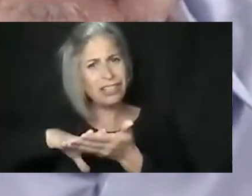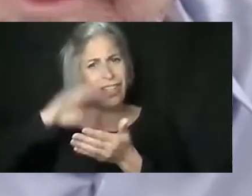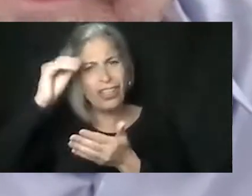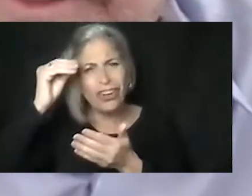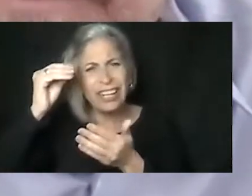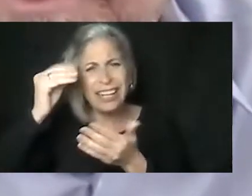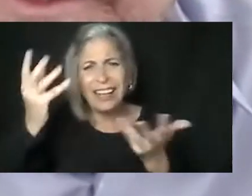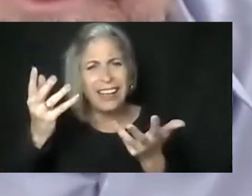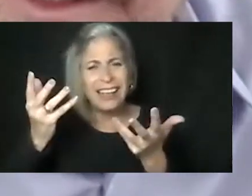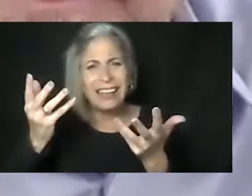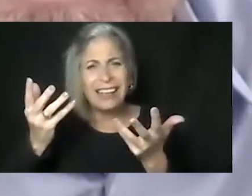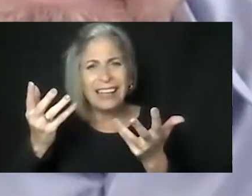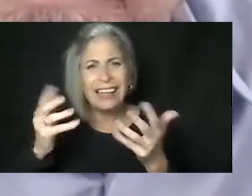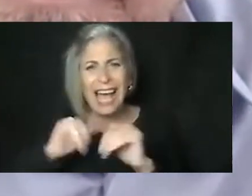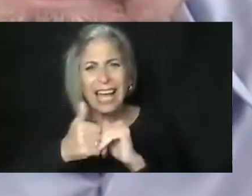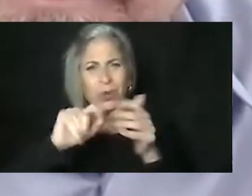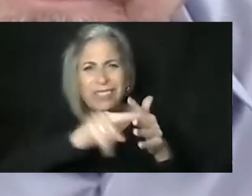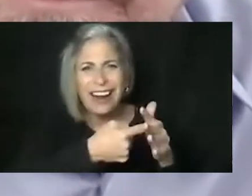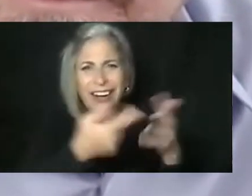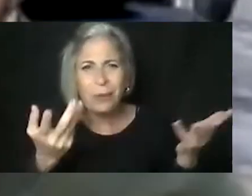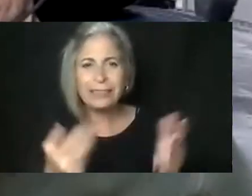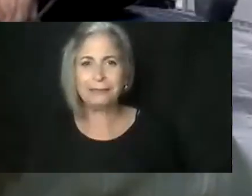the on-ramp to this like?